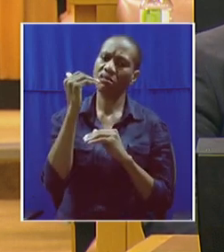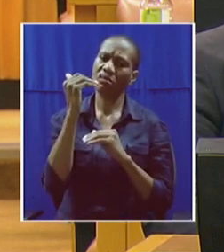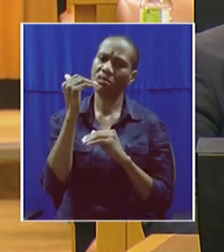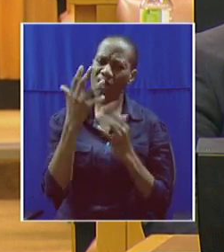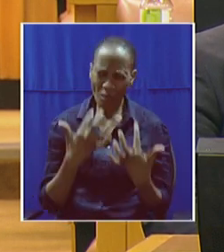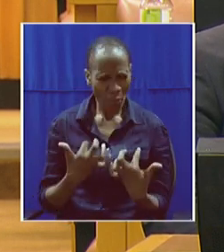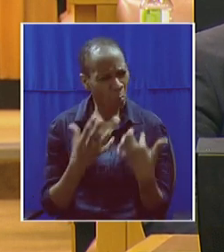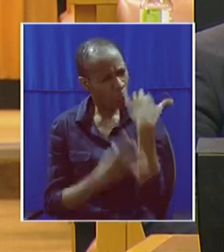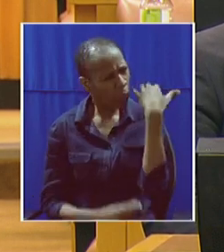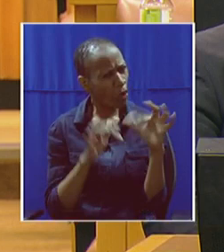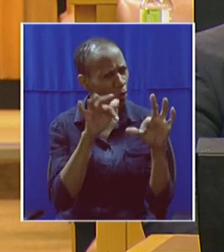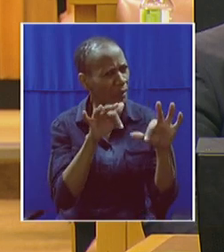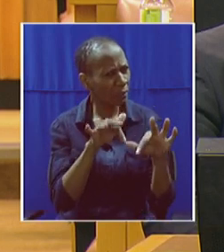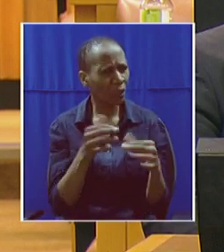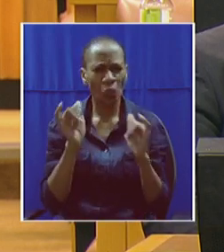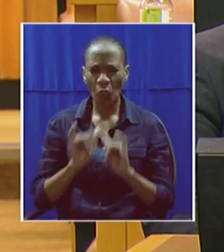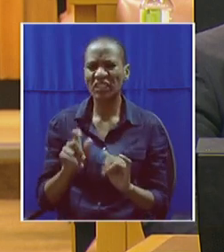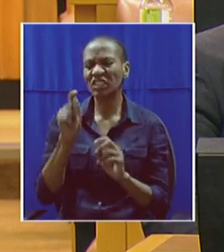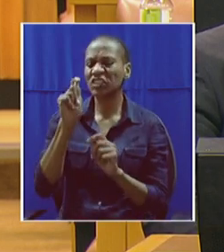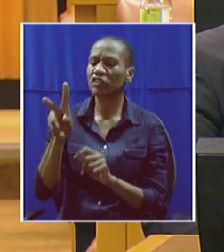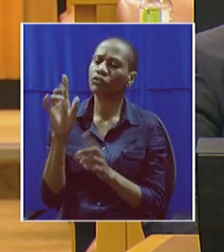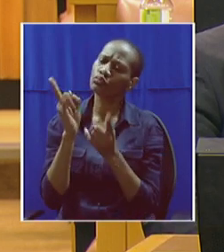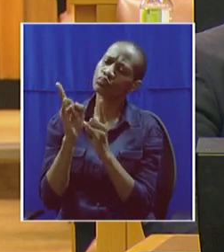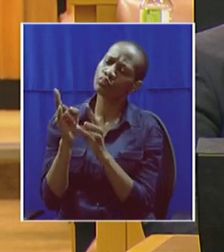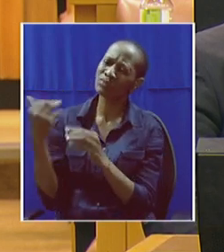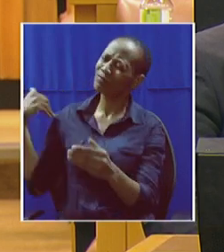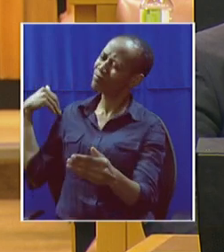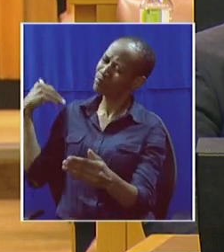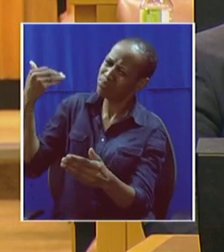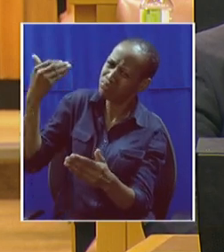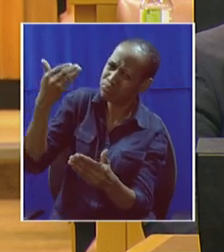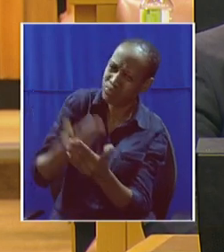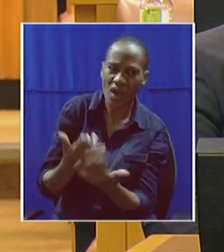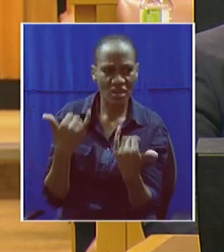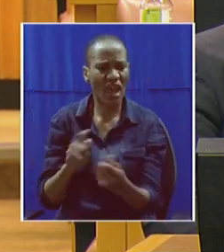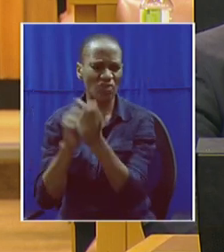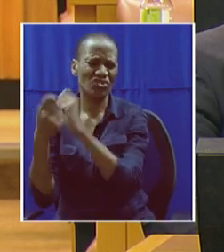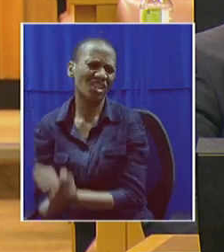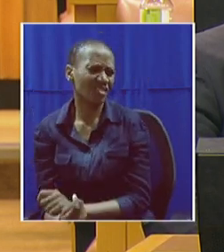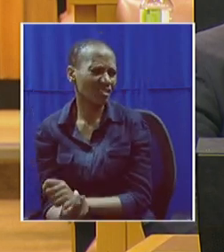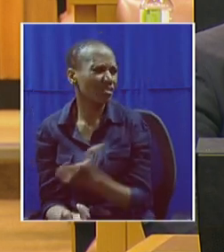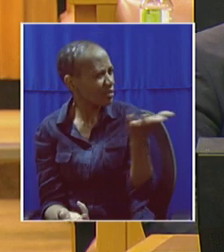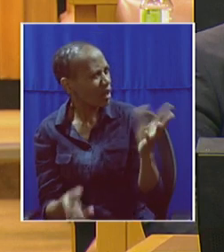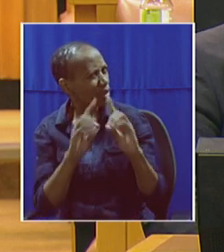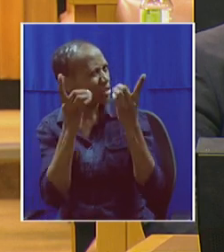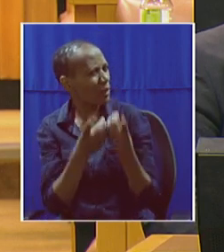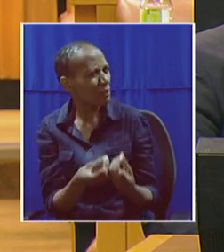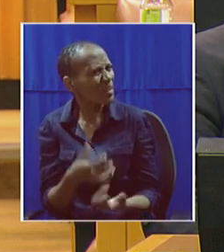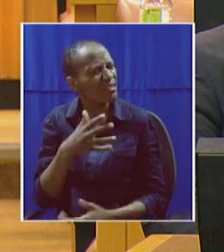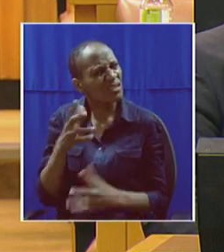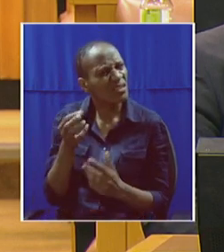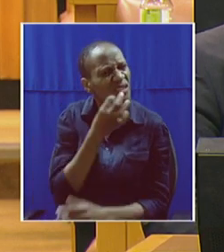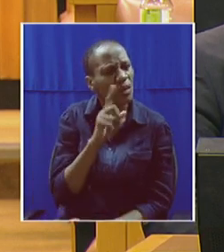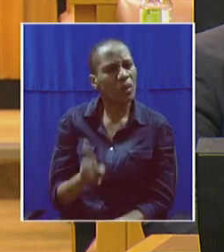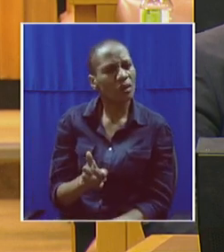subjected to air shows and programs of decades ago what is the Department's take on this one